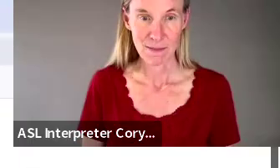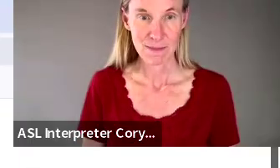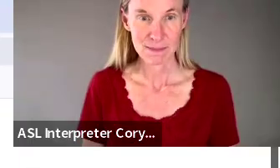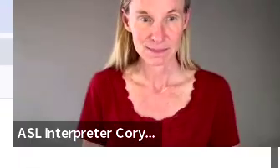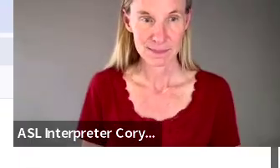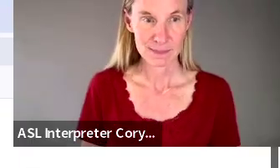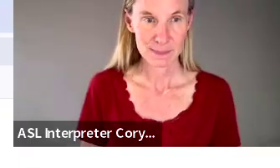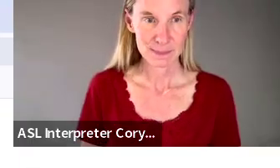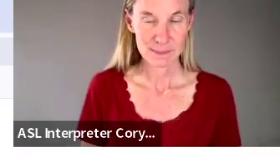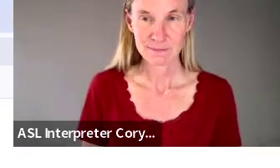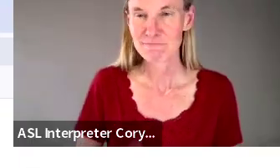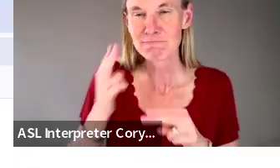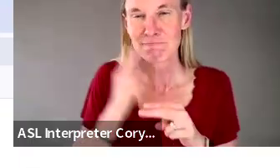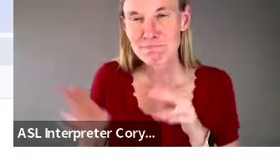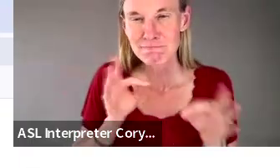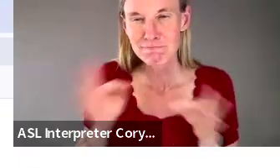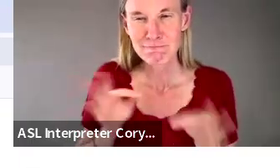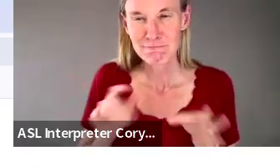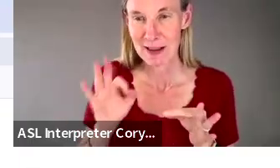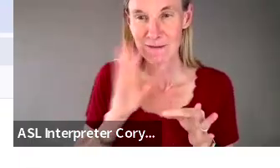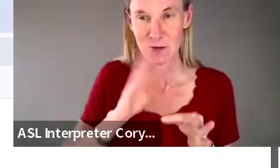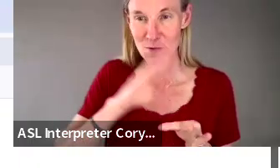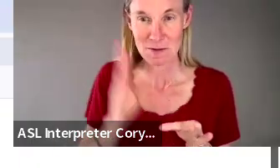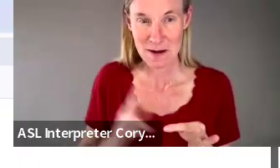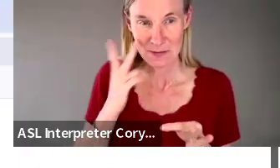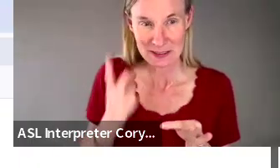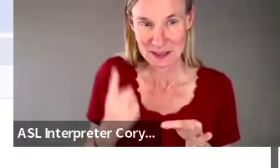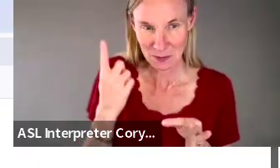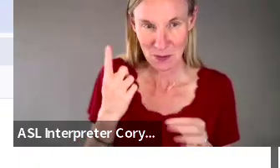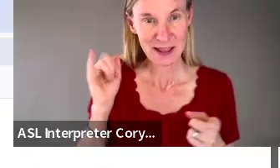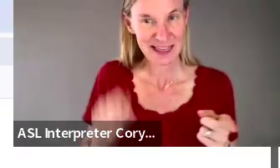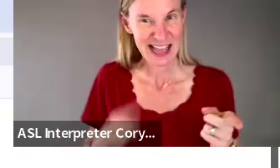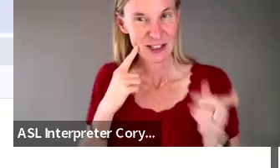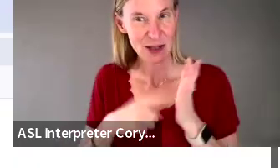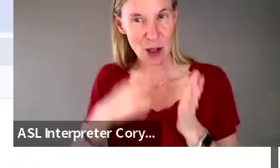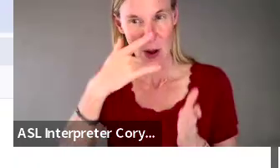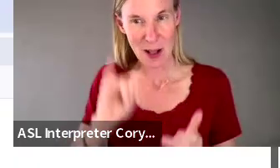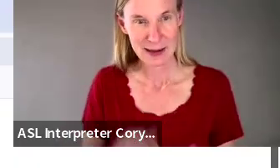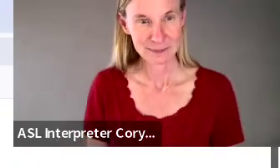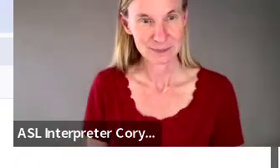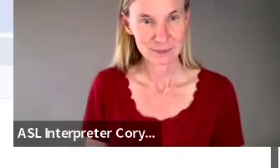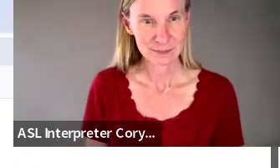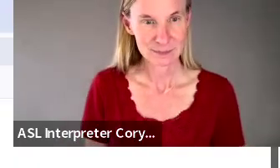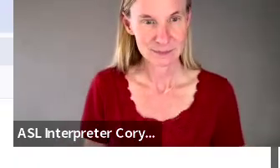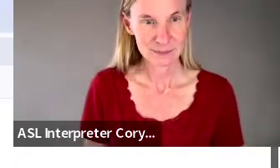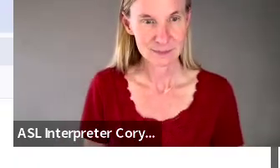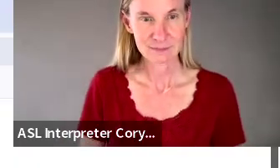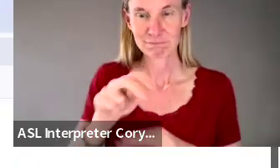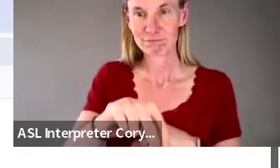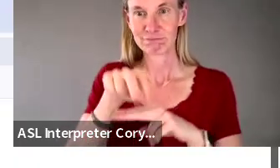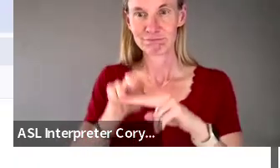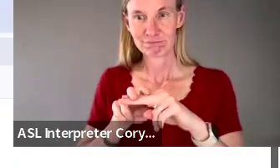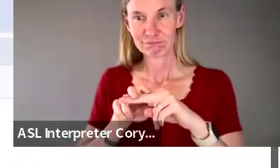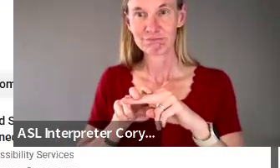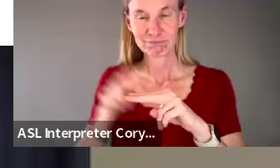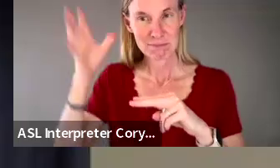So very quick description, but if you've never seen one or have heard of one, it's great. And here is a gentleman, he's bedbound, he's using